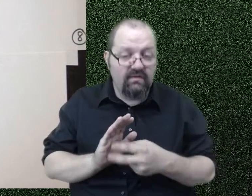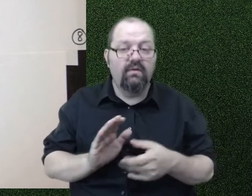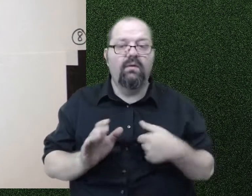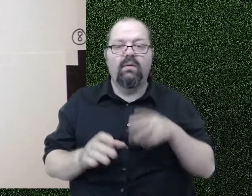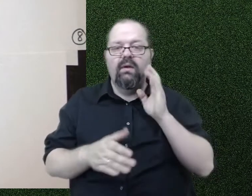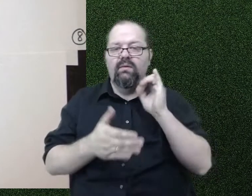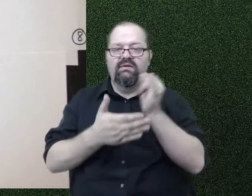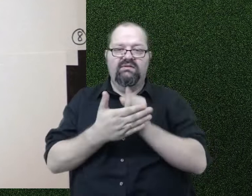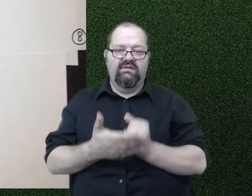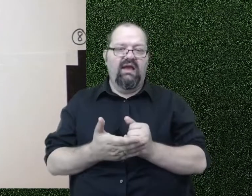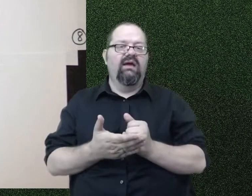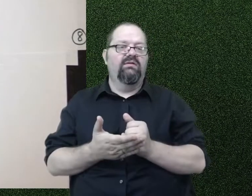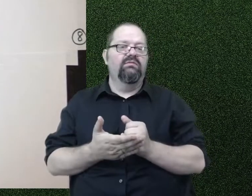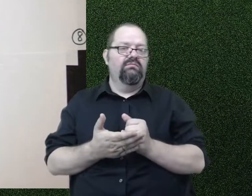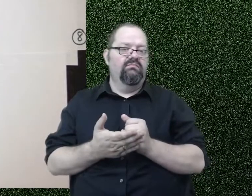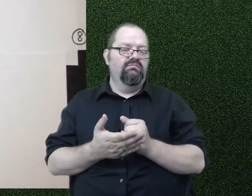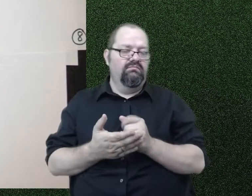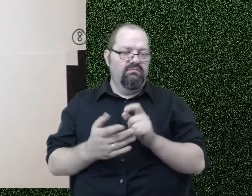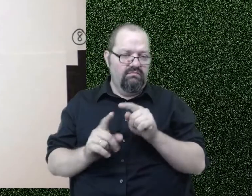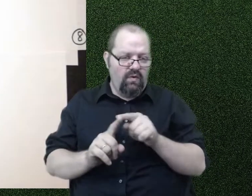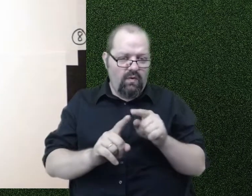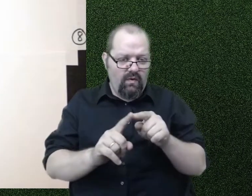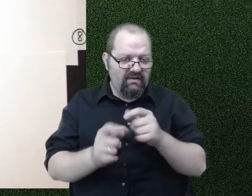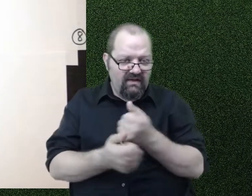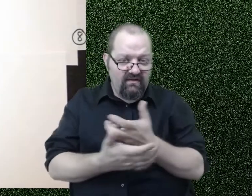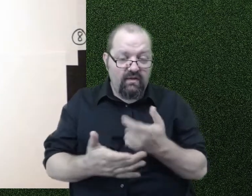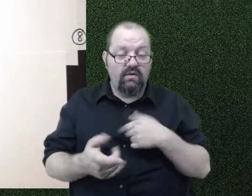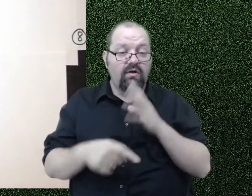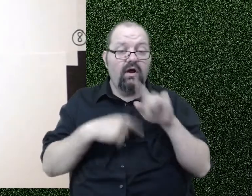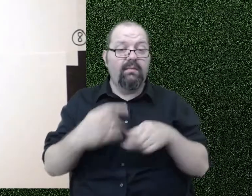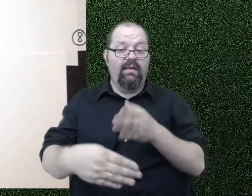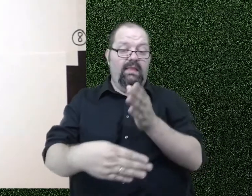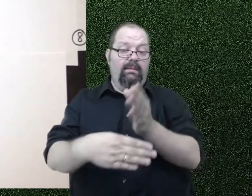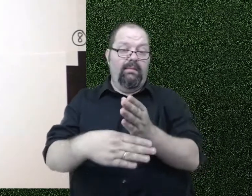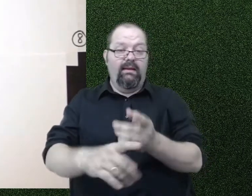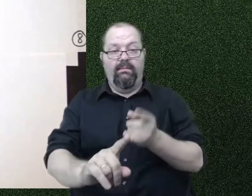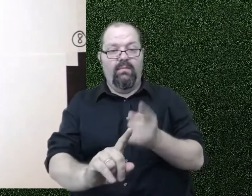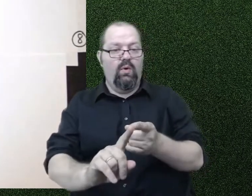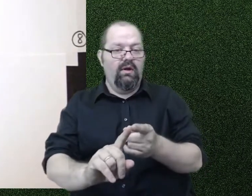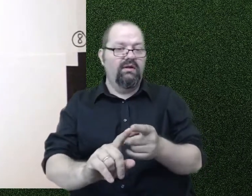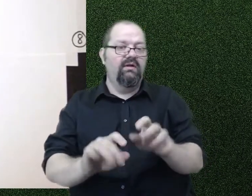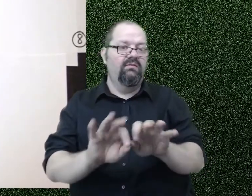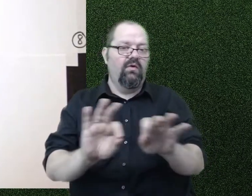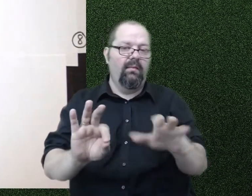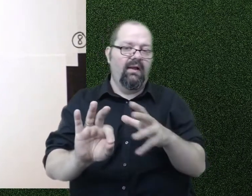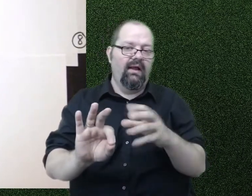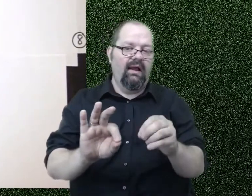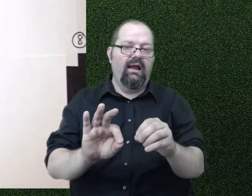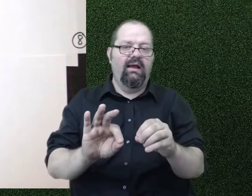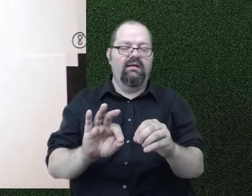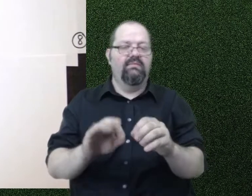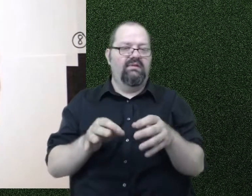and plot points. We'll talk about the midpoint formula and also the equation of a sphere.